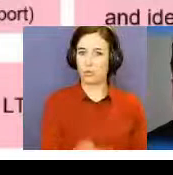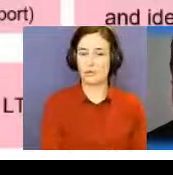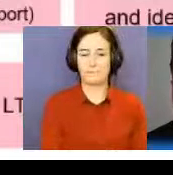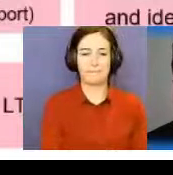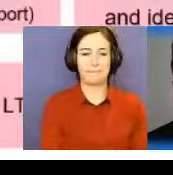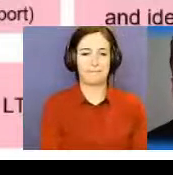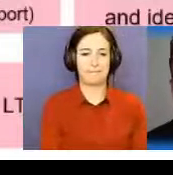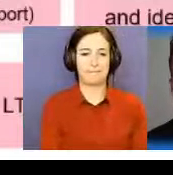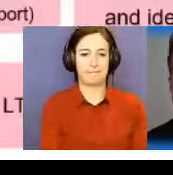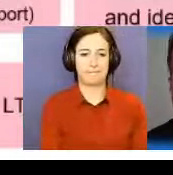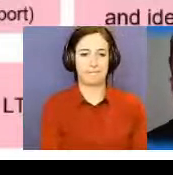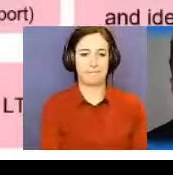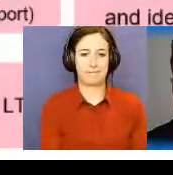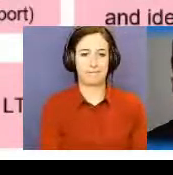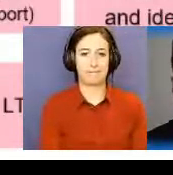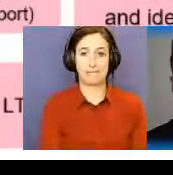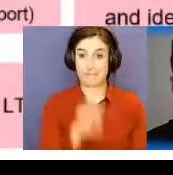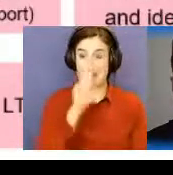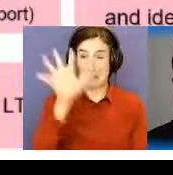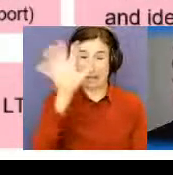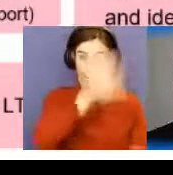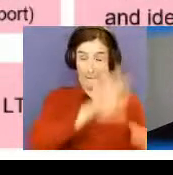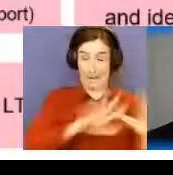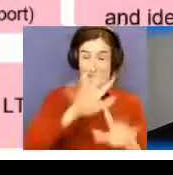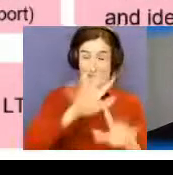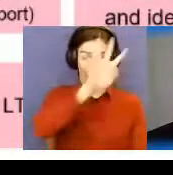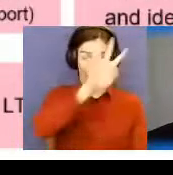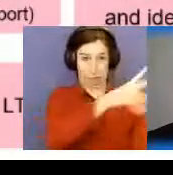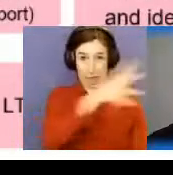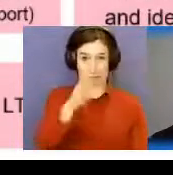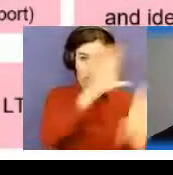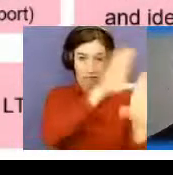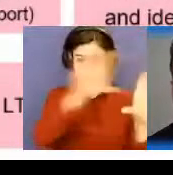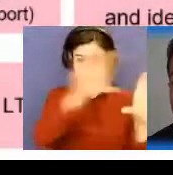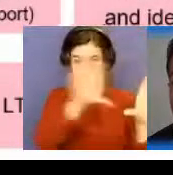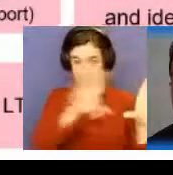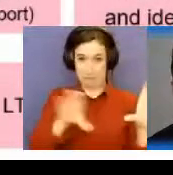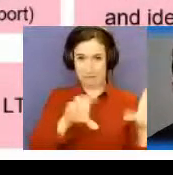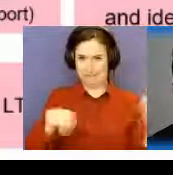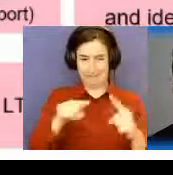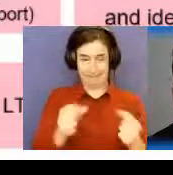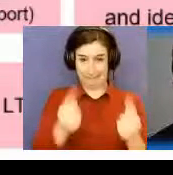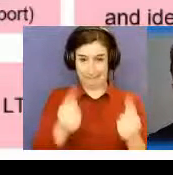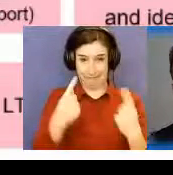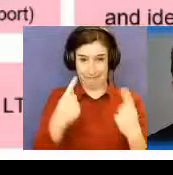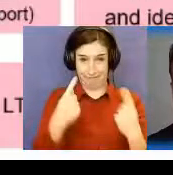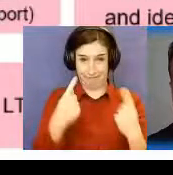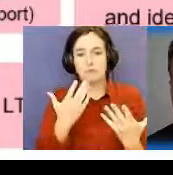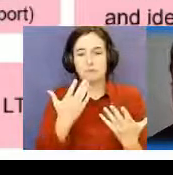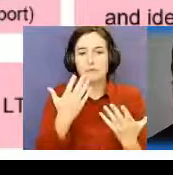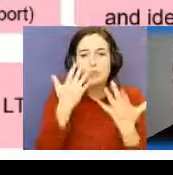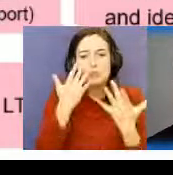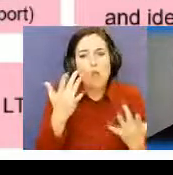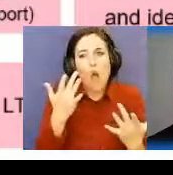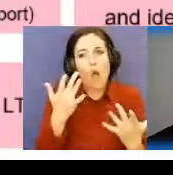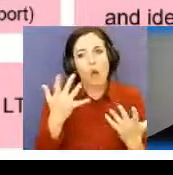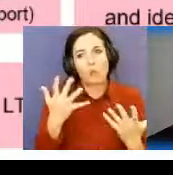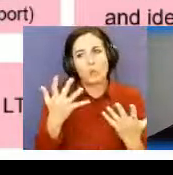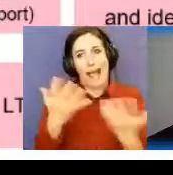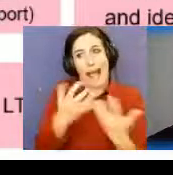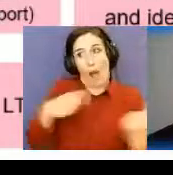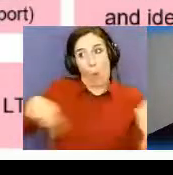So this slightly complicated diagram shows some of the ways that we collectively are activating